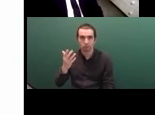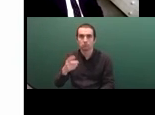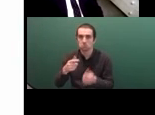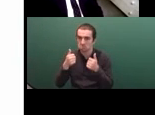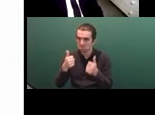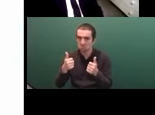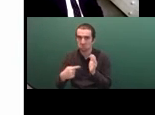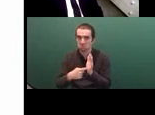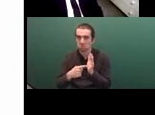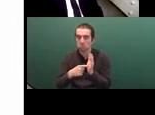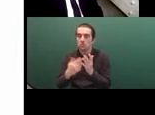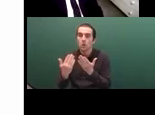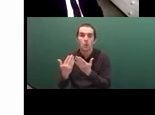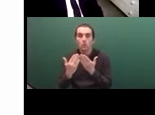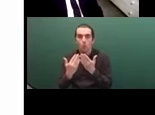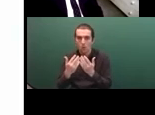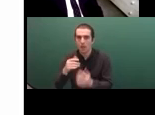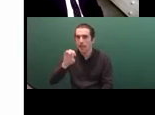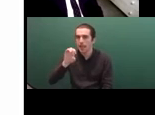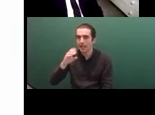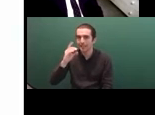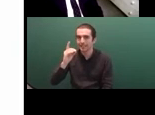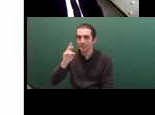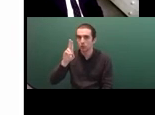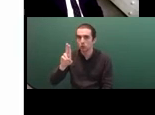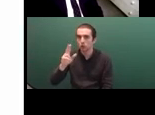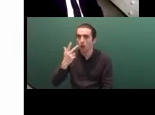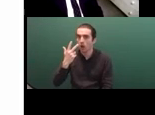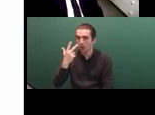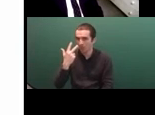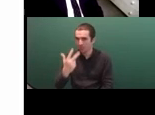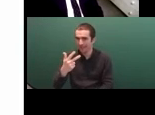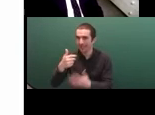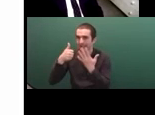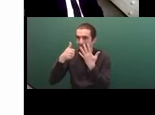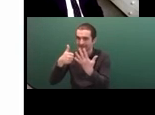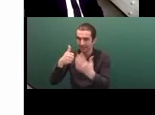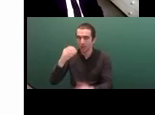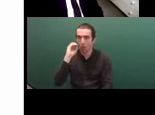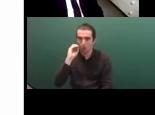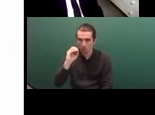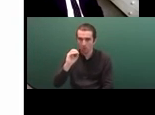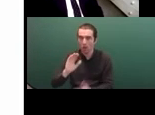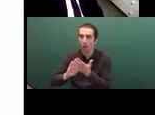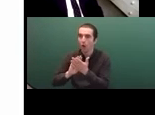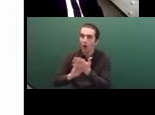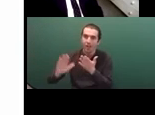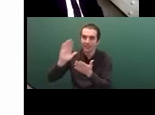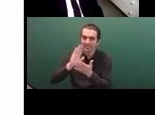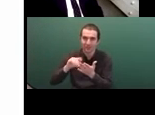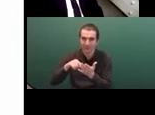high school which operates across the neurodiverse spectrum. The school is